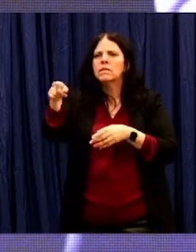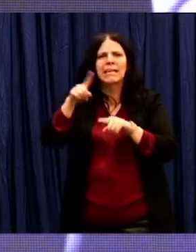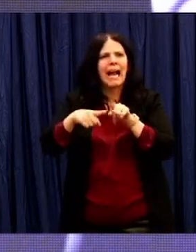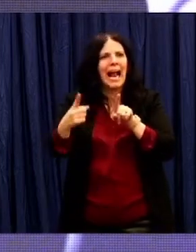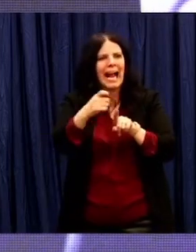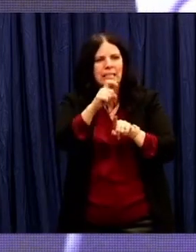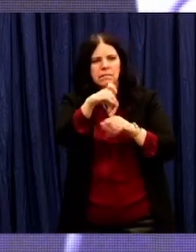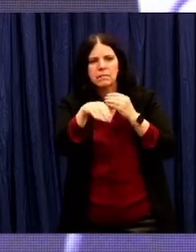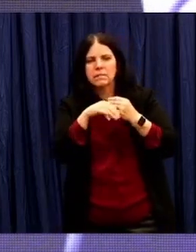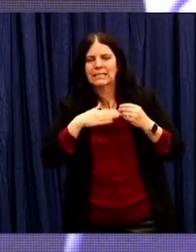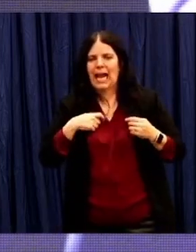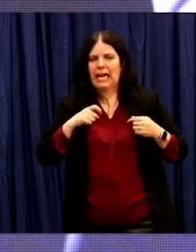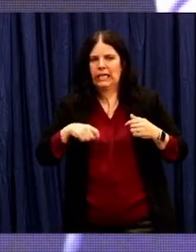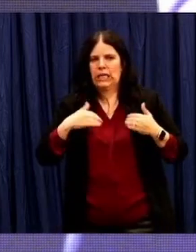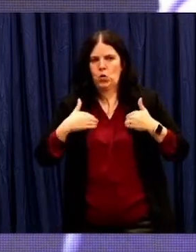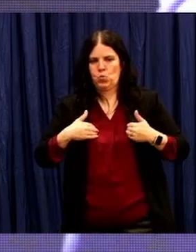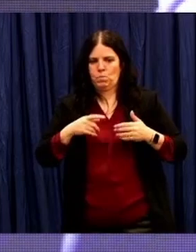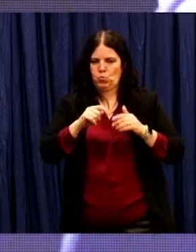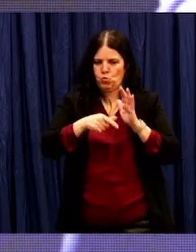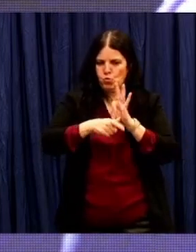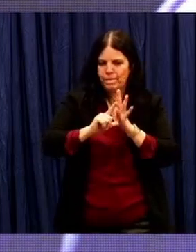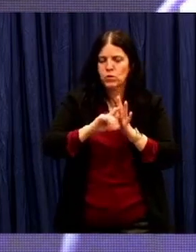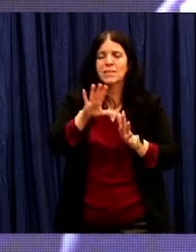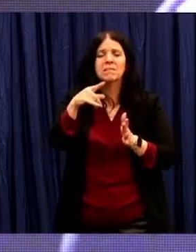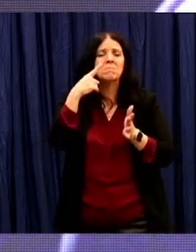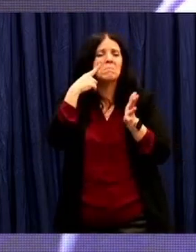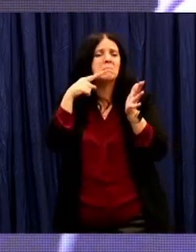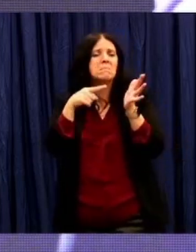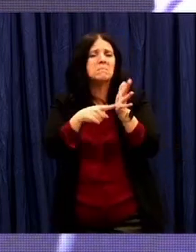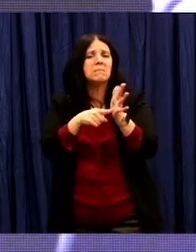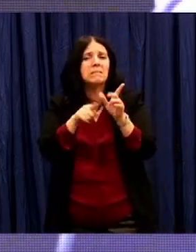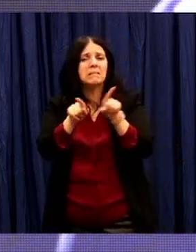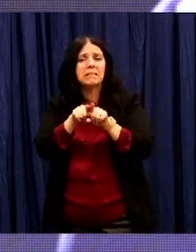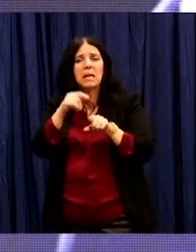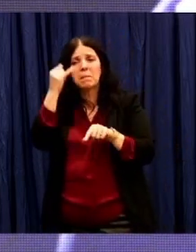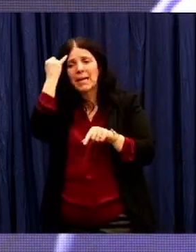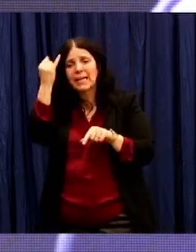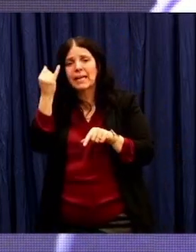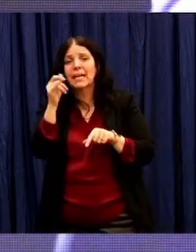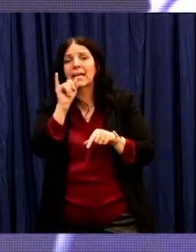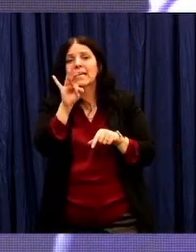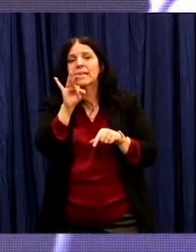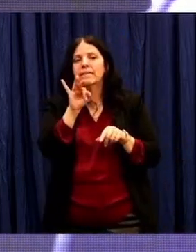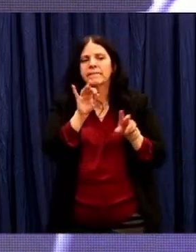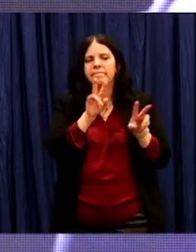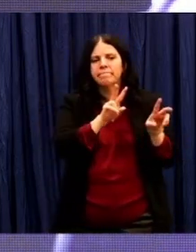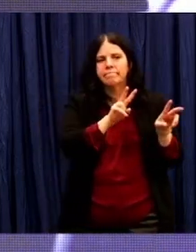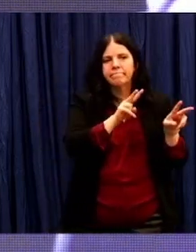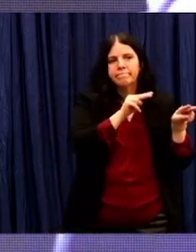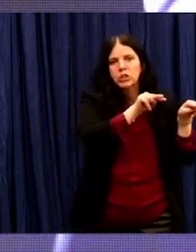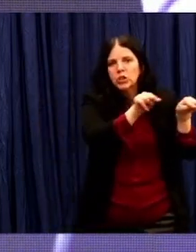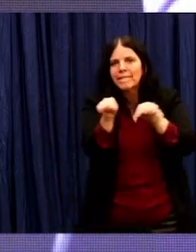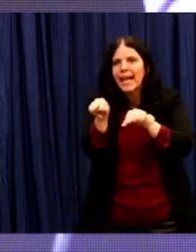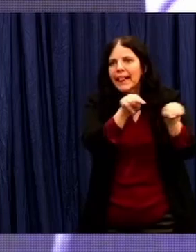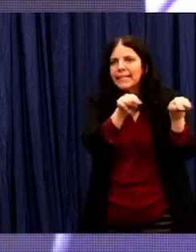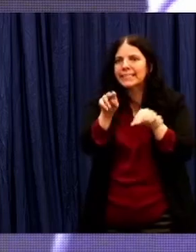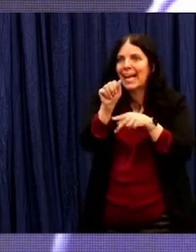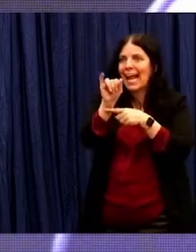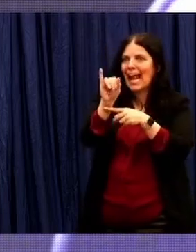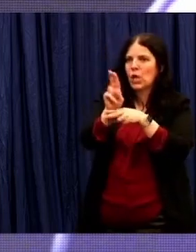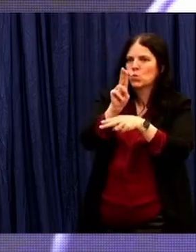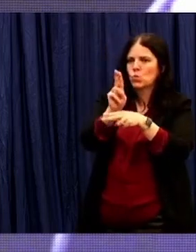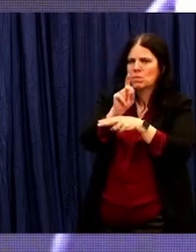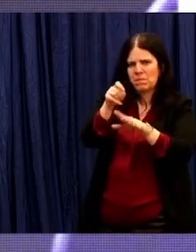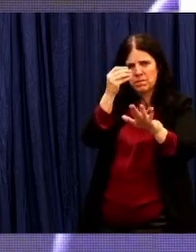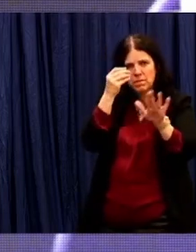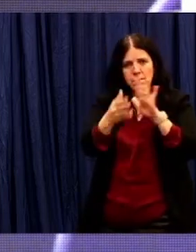if an employer is using a workforce surveillance AI tool and they haven't disclosed that to their employees, again, people with disabilities are put